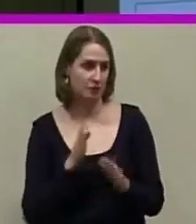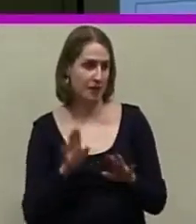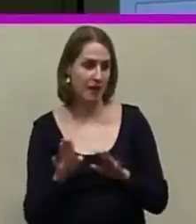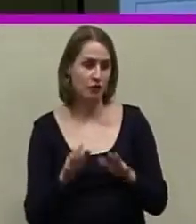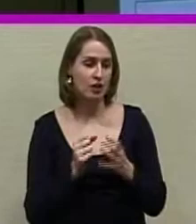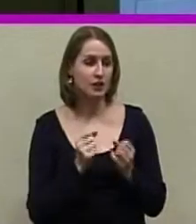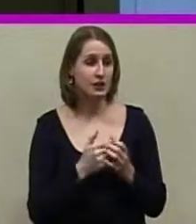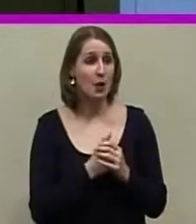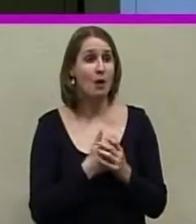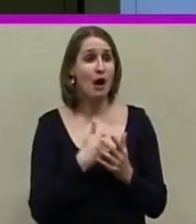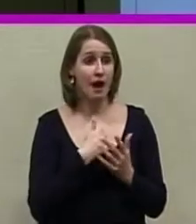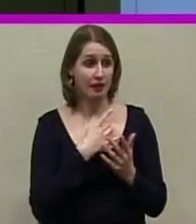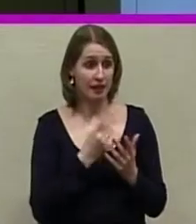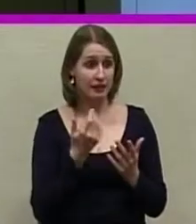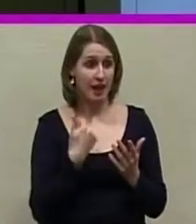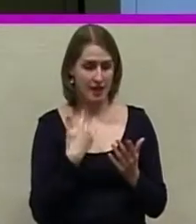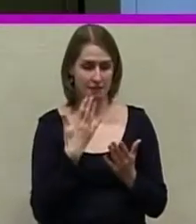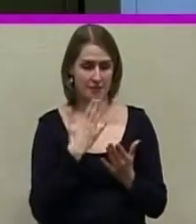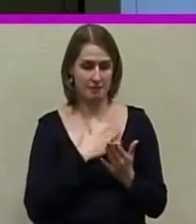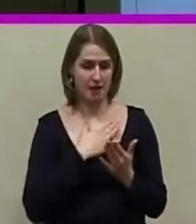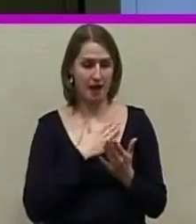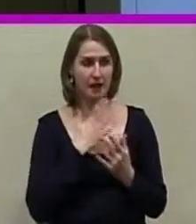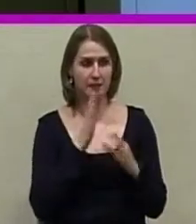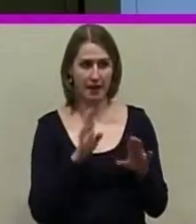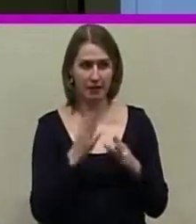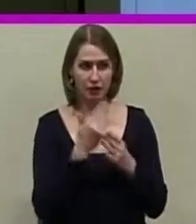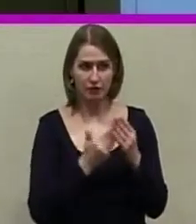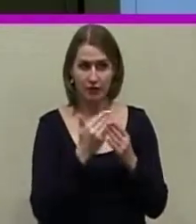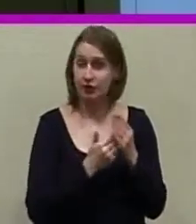have my behavior intervention plans. Now we'll look at his